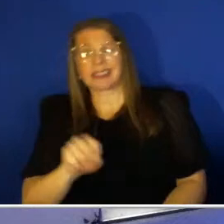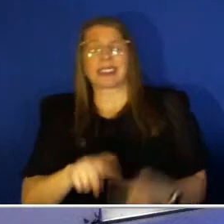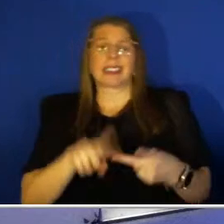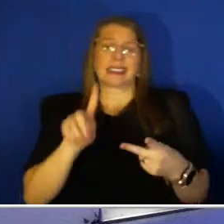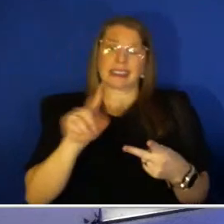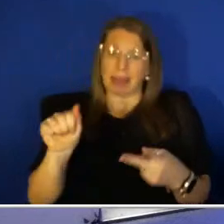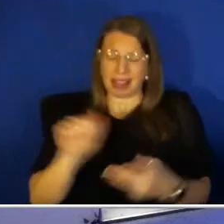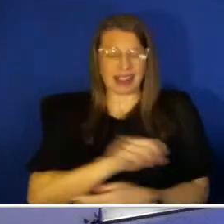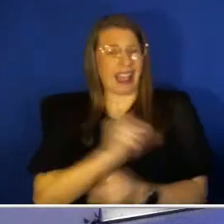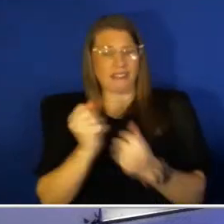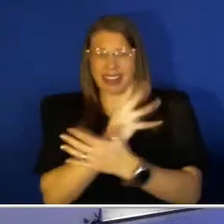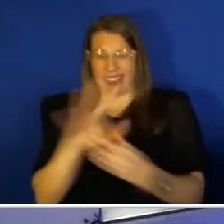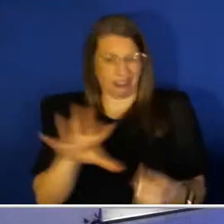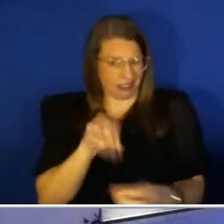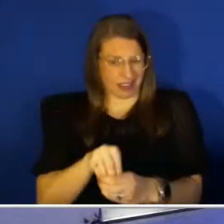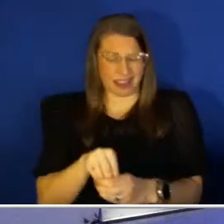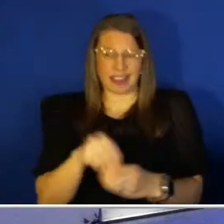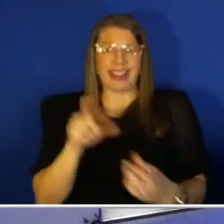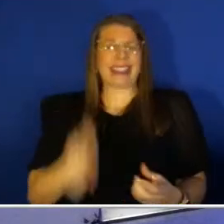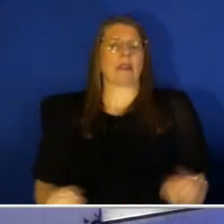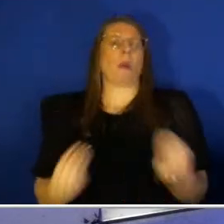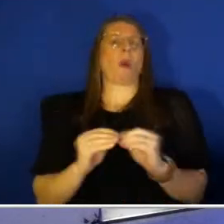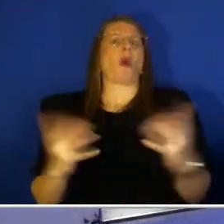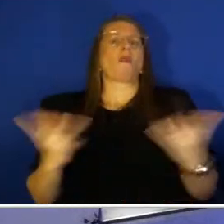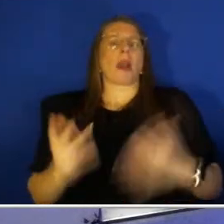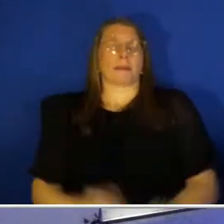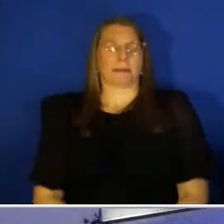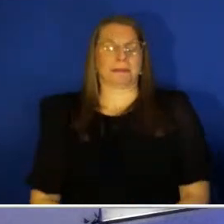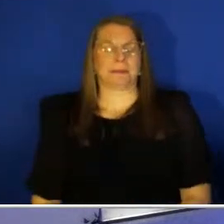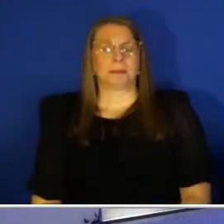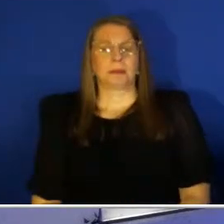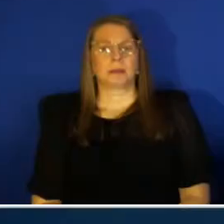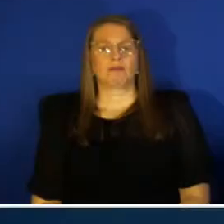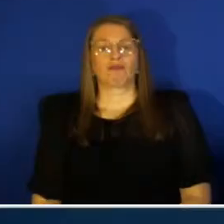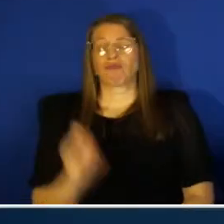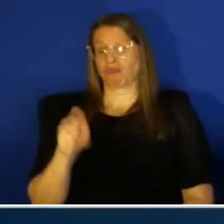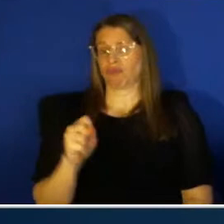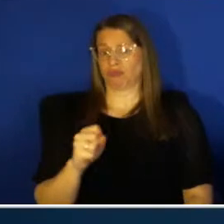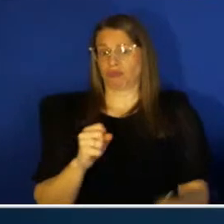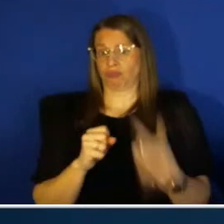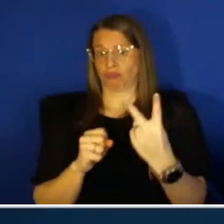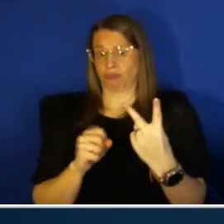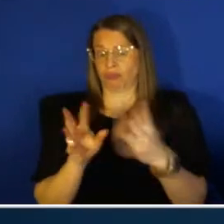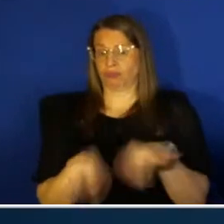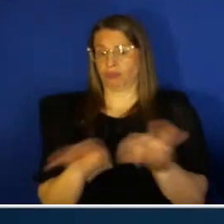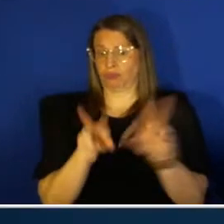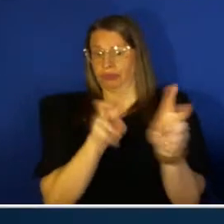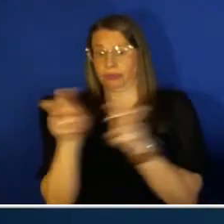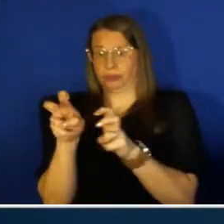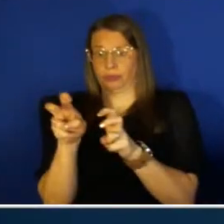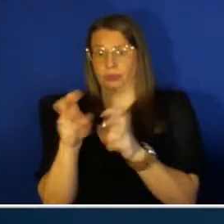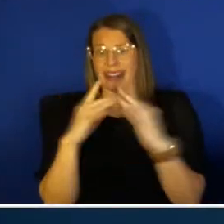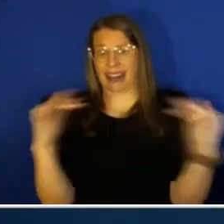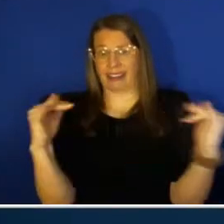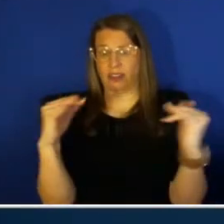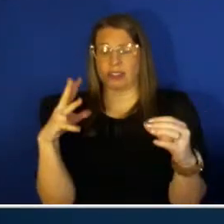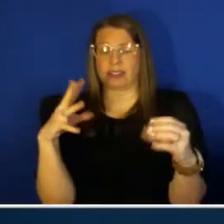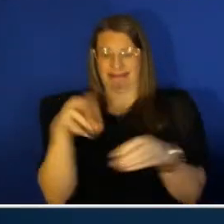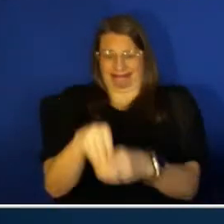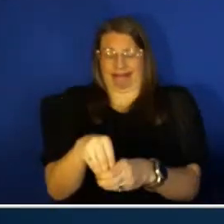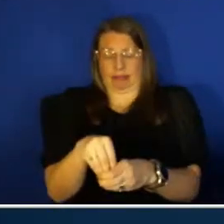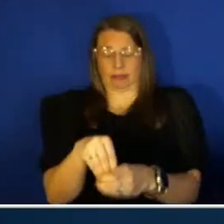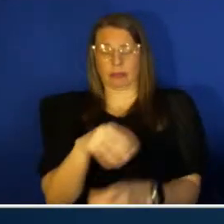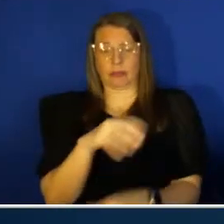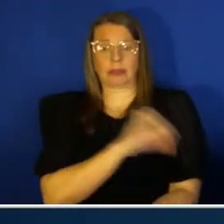cover everything? What are we needing more of? Yeah, I think there's two important issues about diversity in clinical trials. One